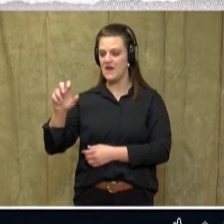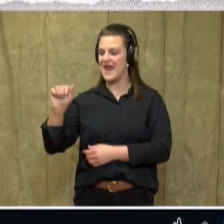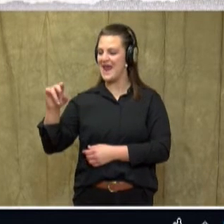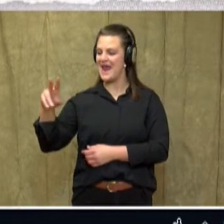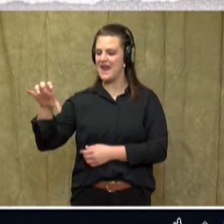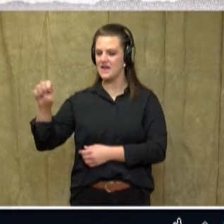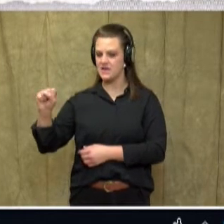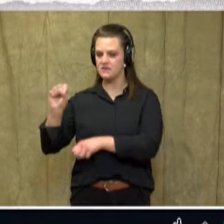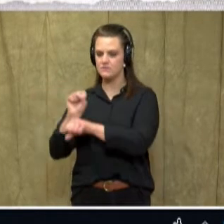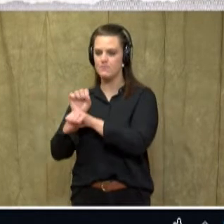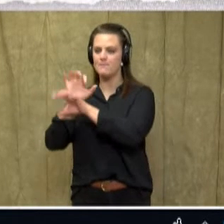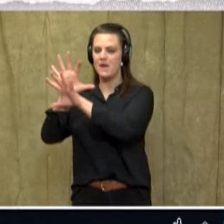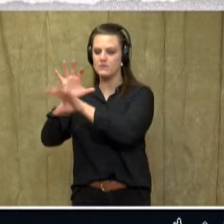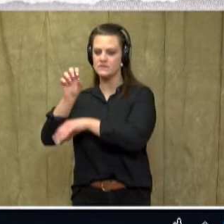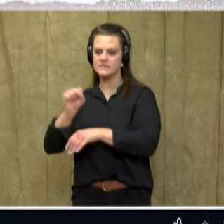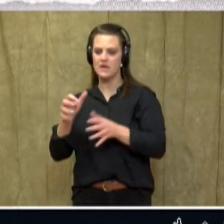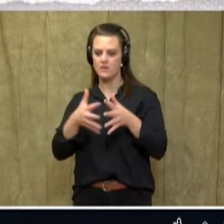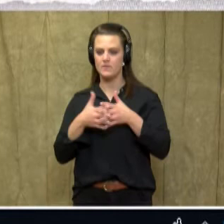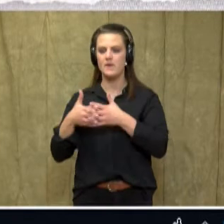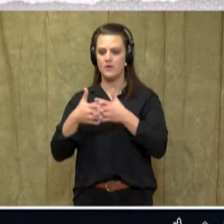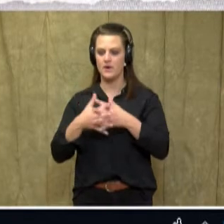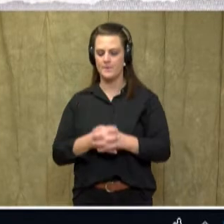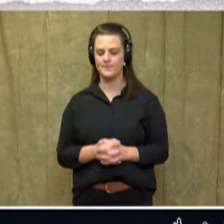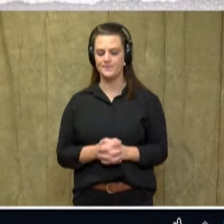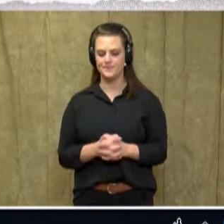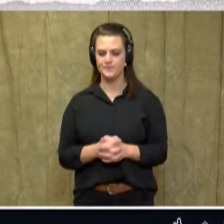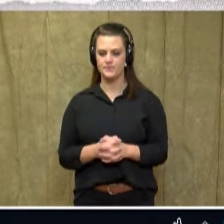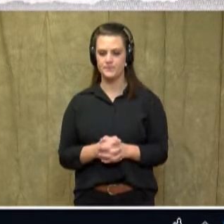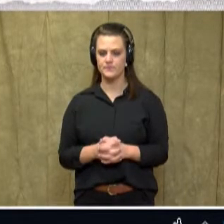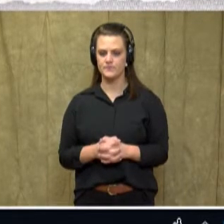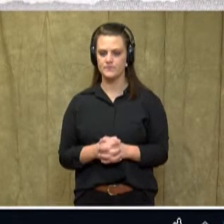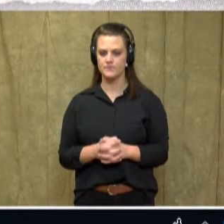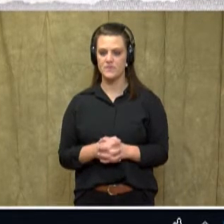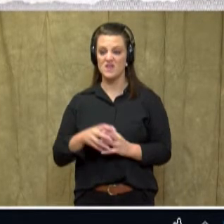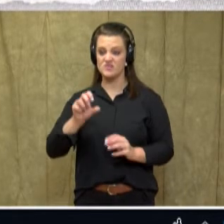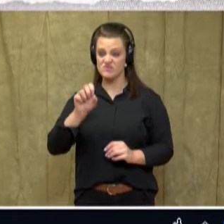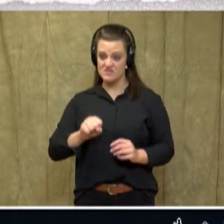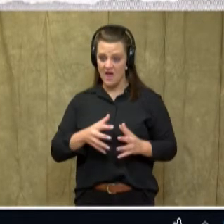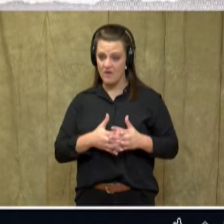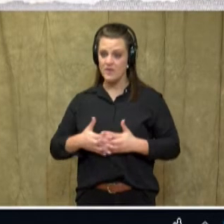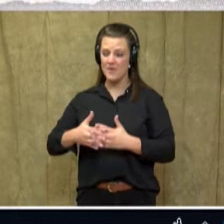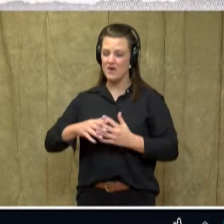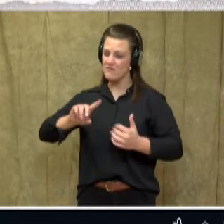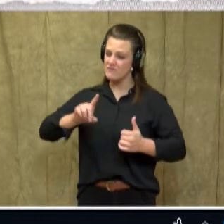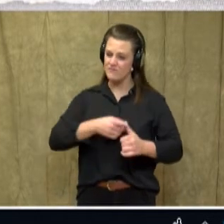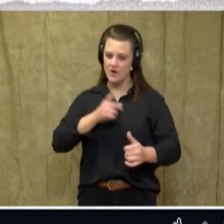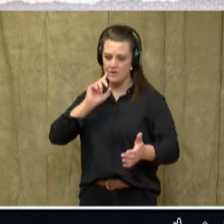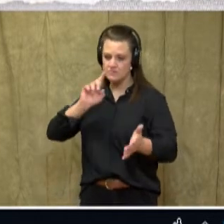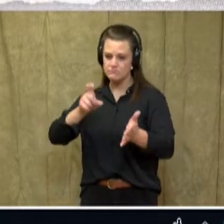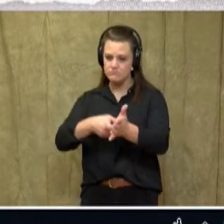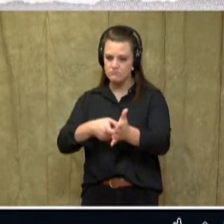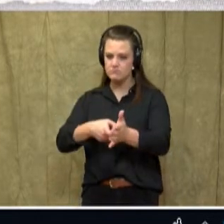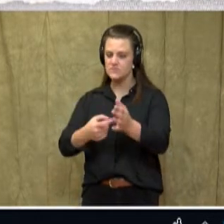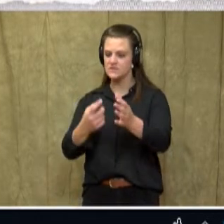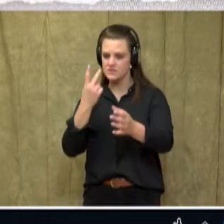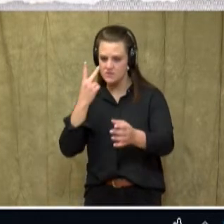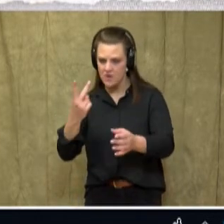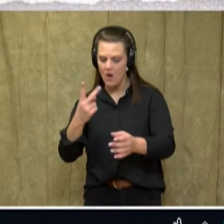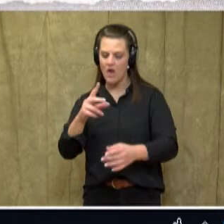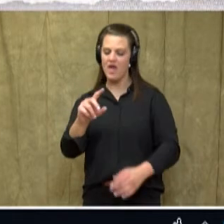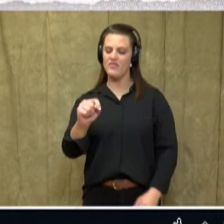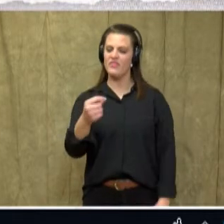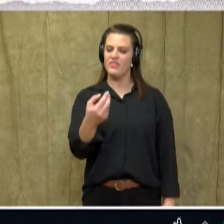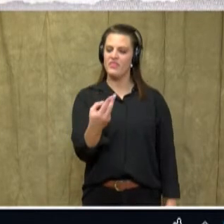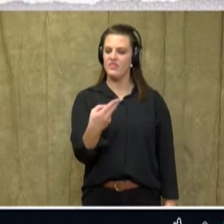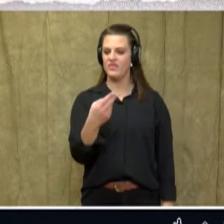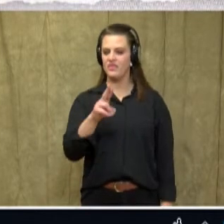South America. This is where it first appeared and thrived. Wait a minute,